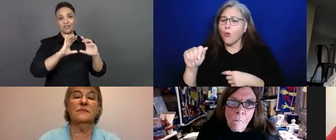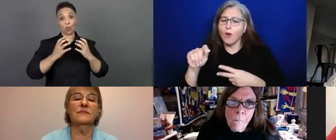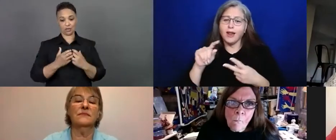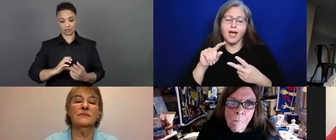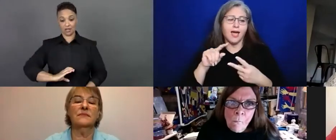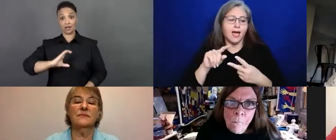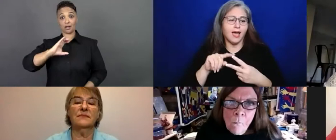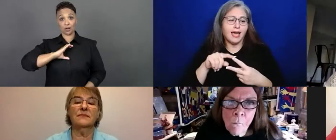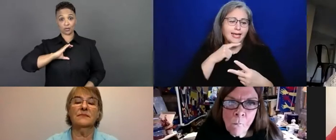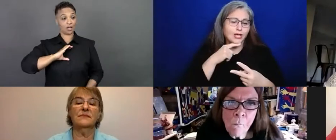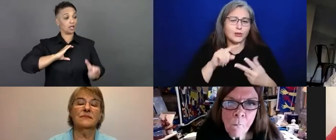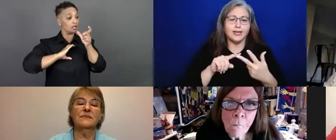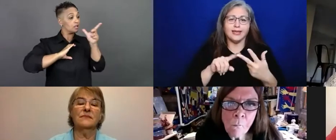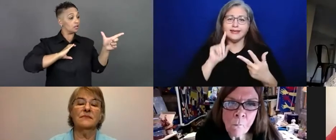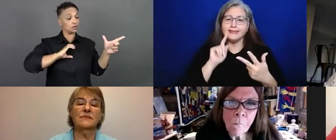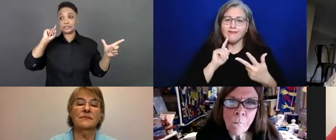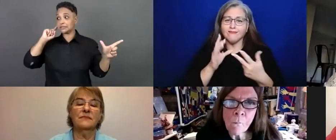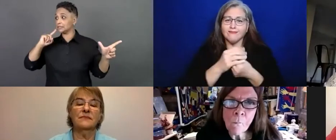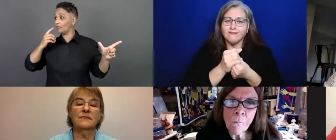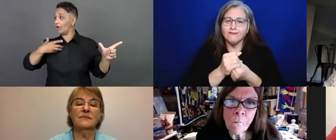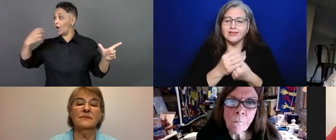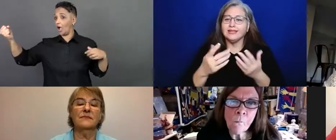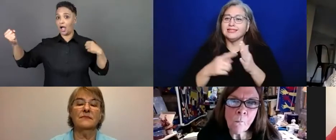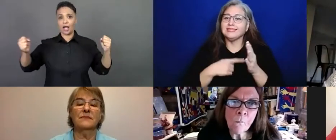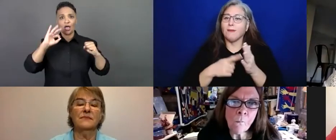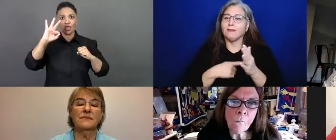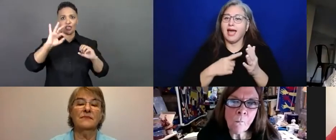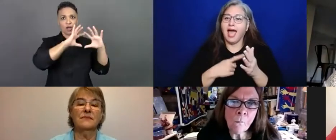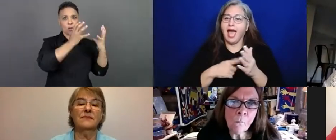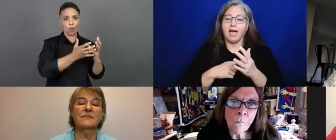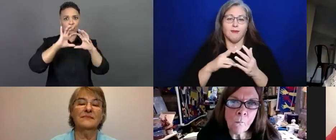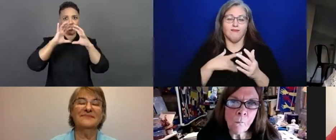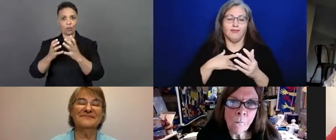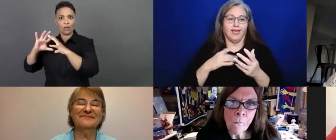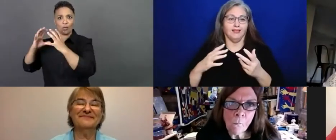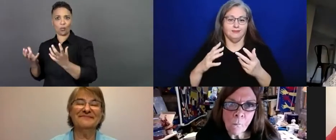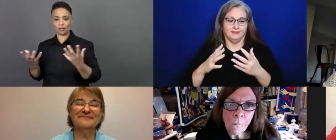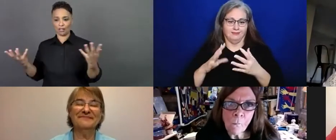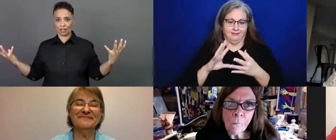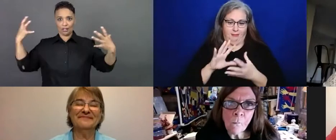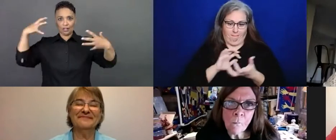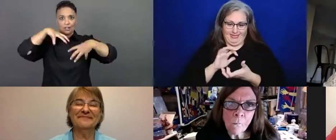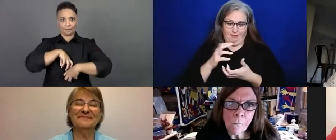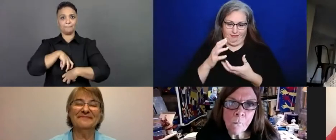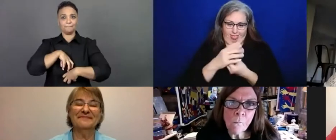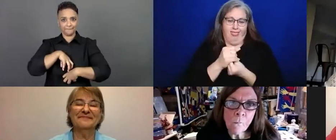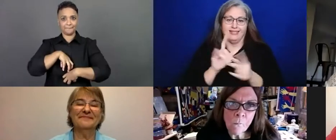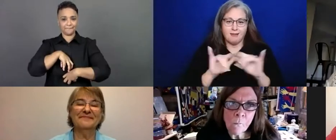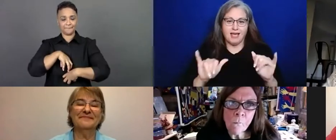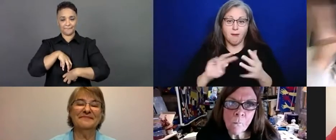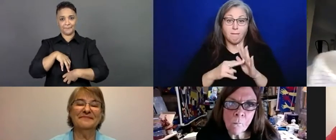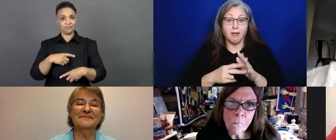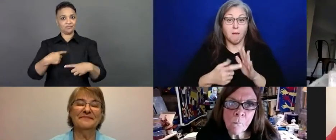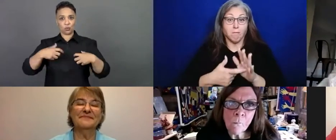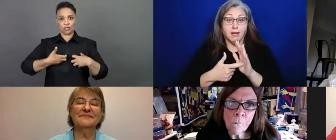hearing, and deaf, and how sometimes it can just come up all in one. So maybe, you know, we don't have to separate that